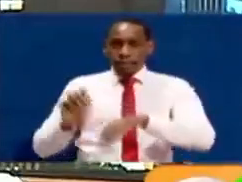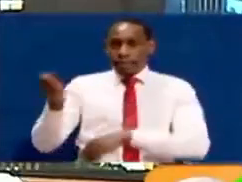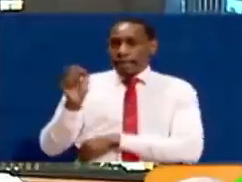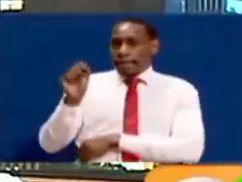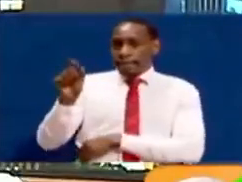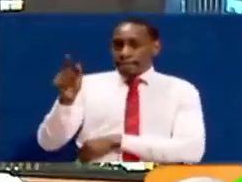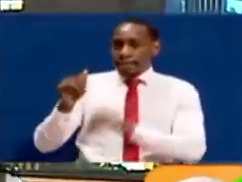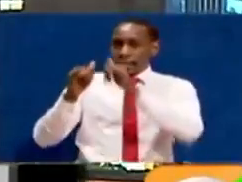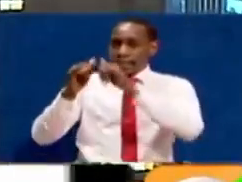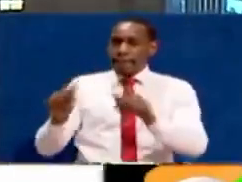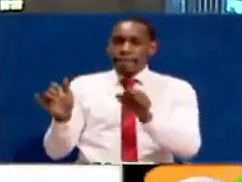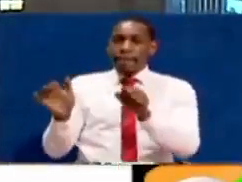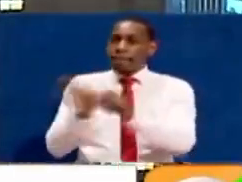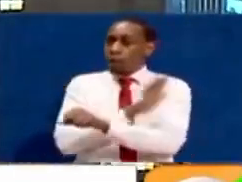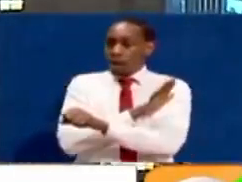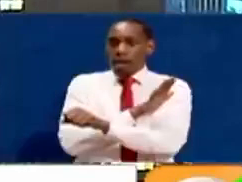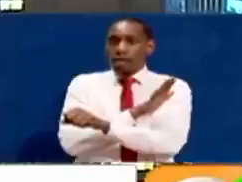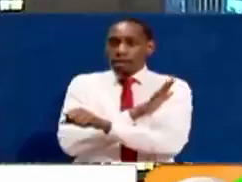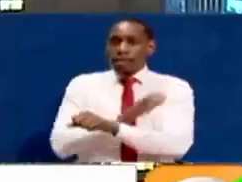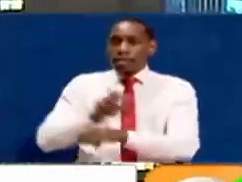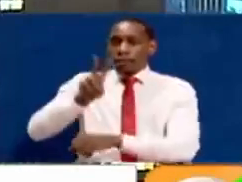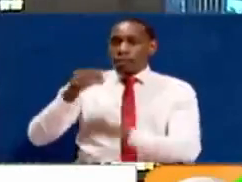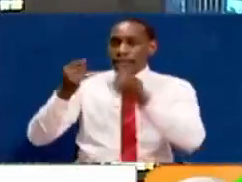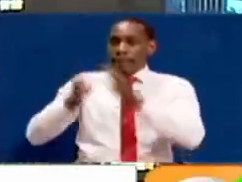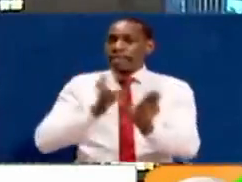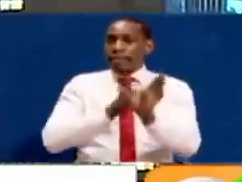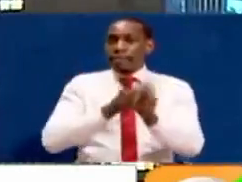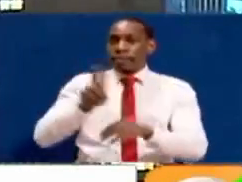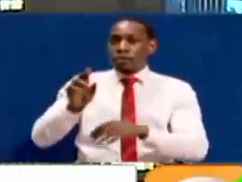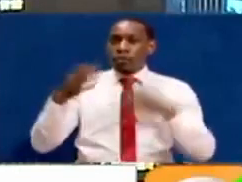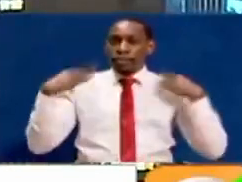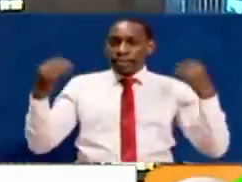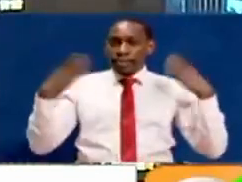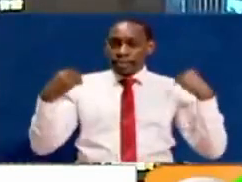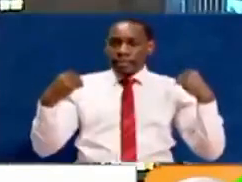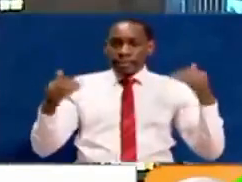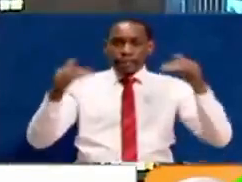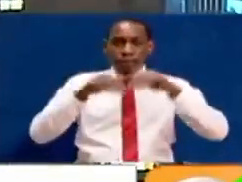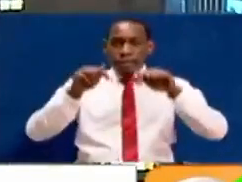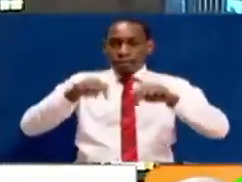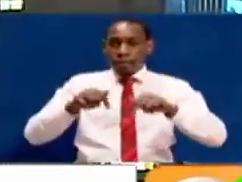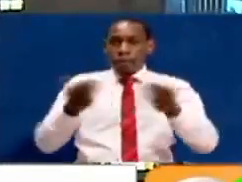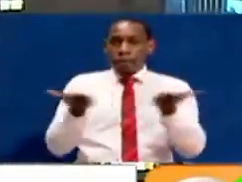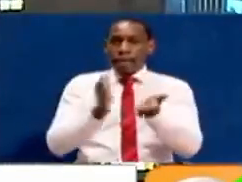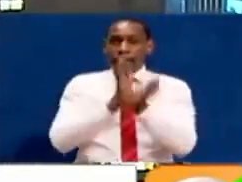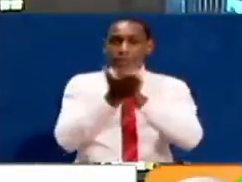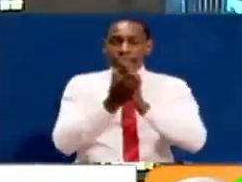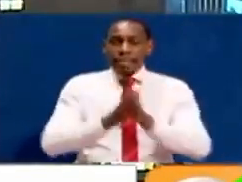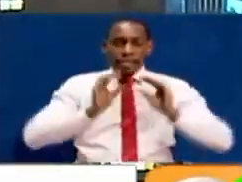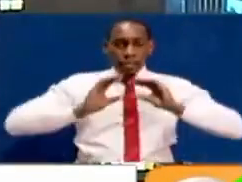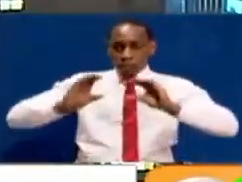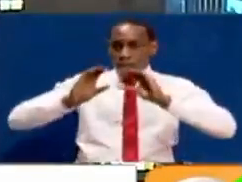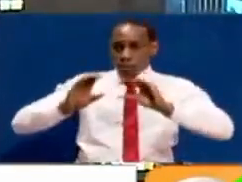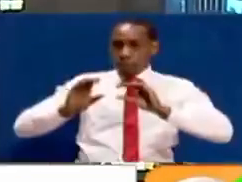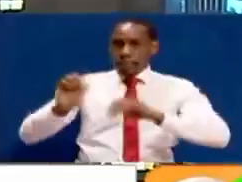Harambee Stars camp is nearly full house, as 20 players took part in two training sessions earlier today at Kasarani. Coach